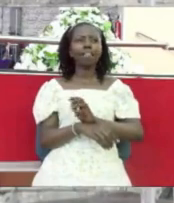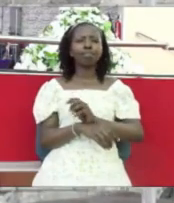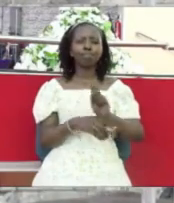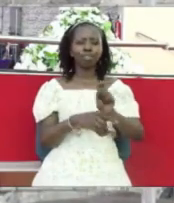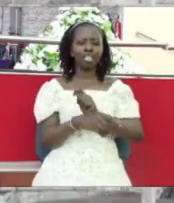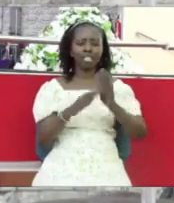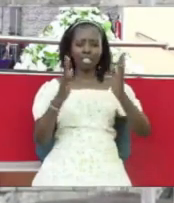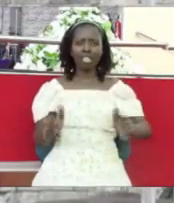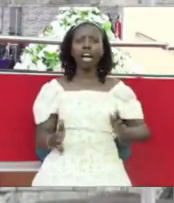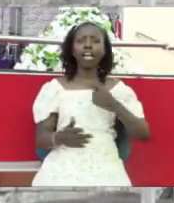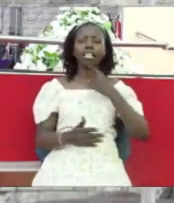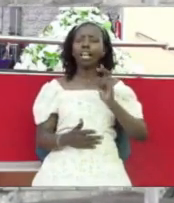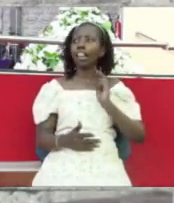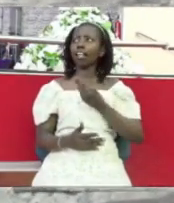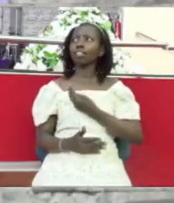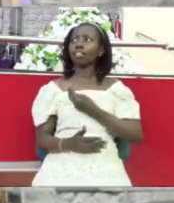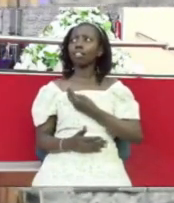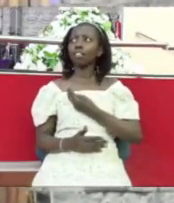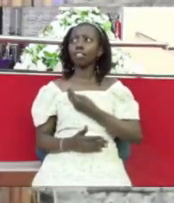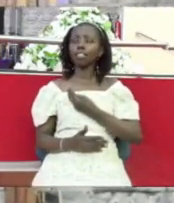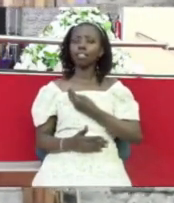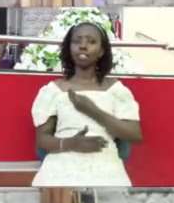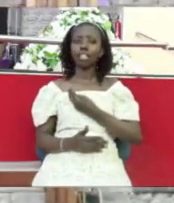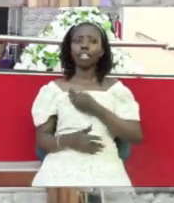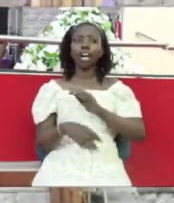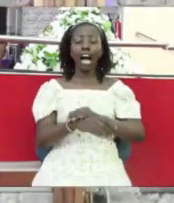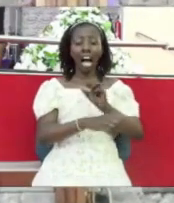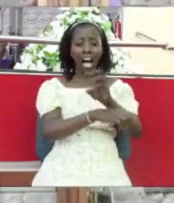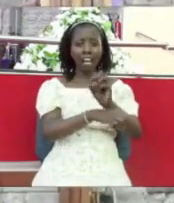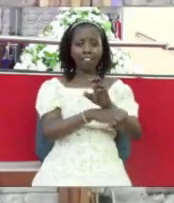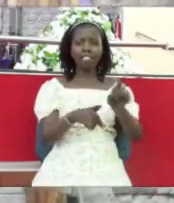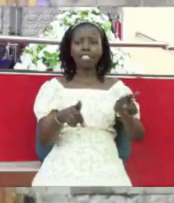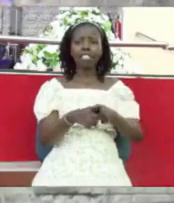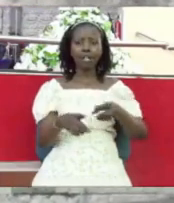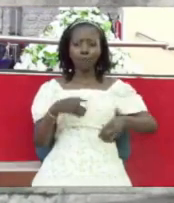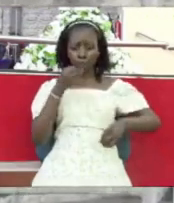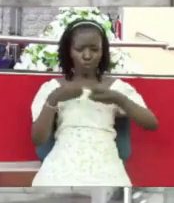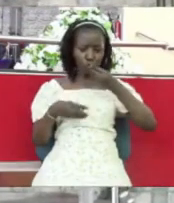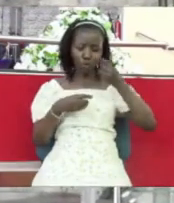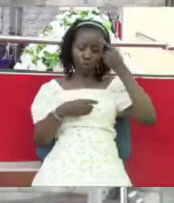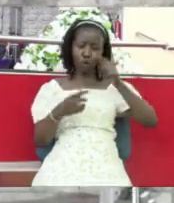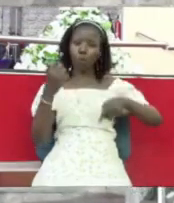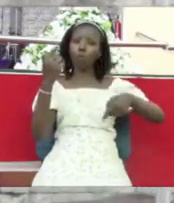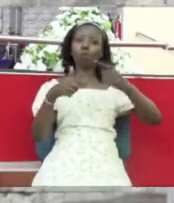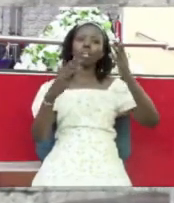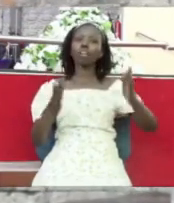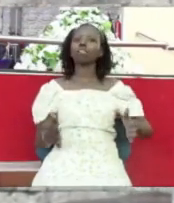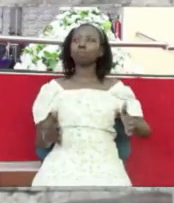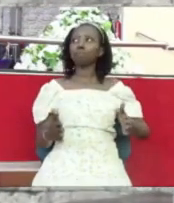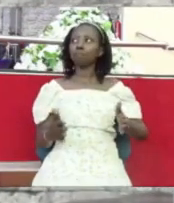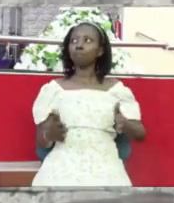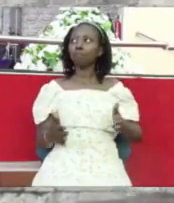yule mtu alikuwa na mkufuzi akatuambia hivi. Feedback is food for champions. Ile mambo unaambiwa kutoka